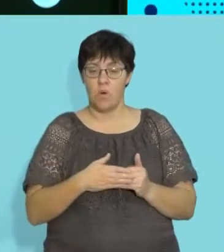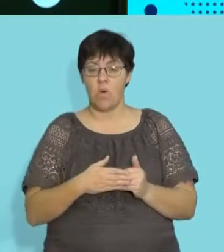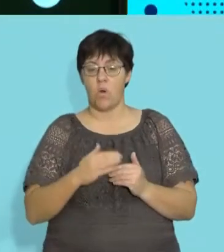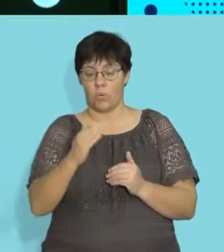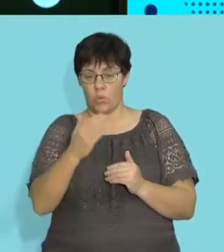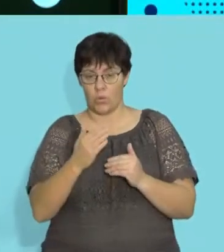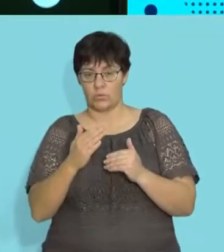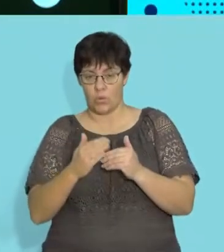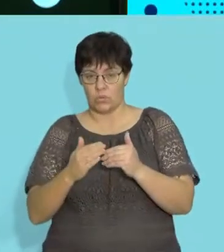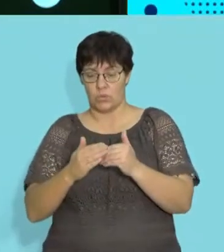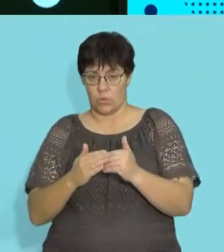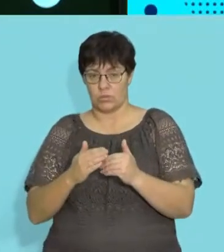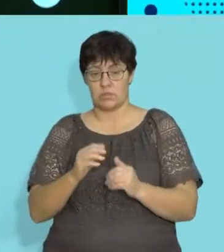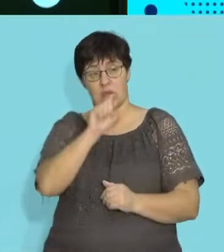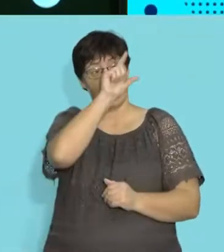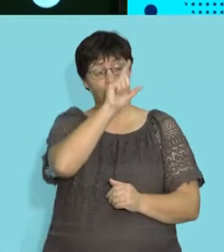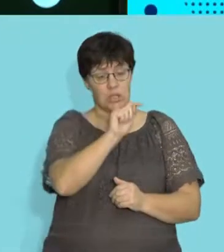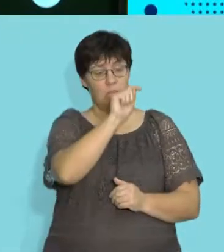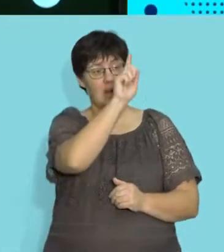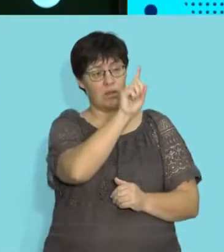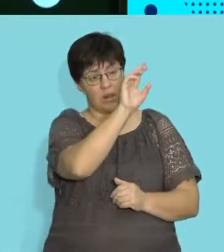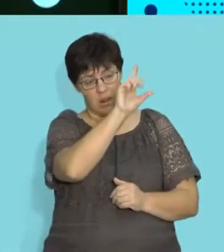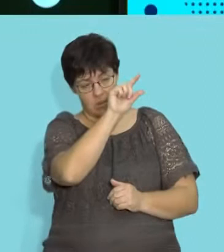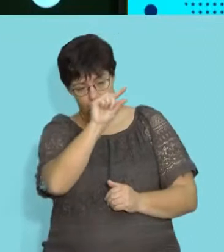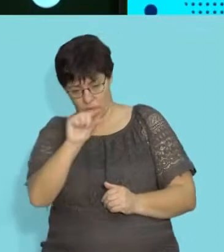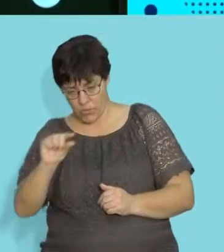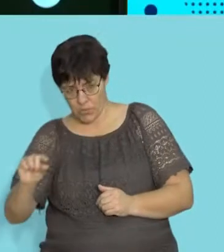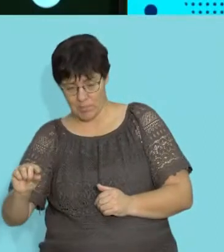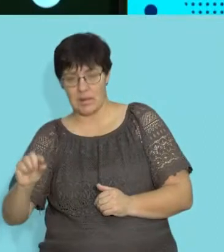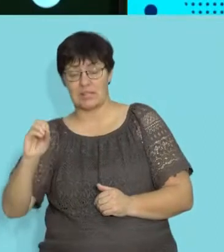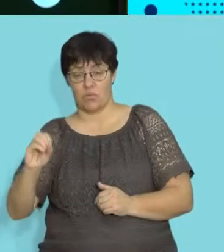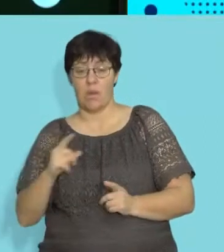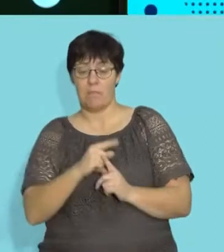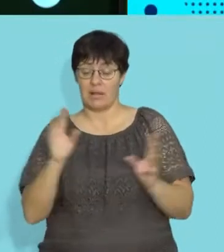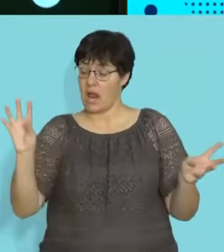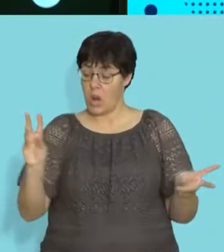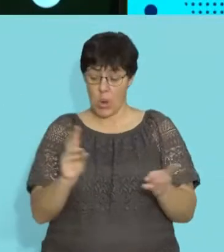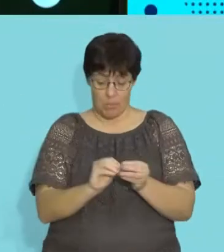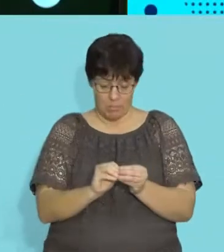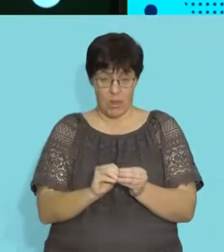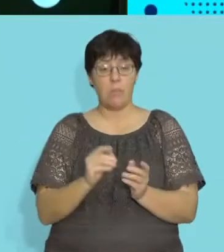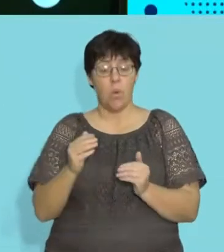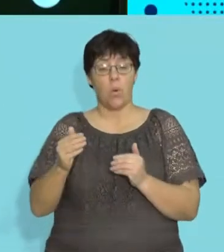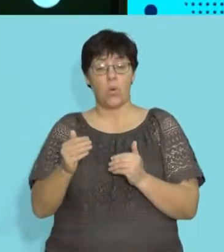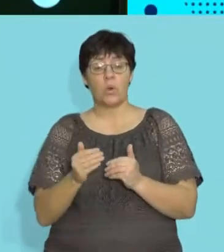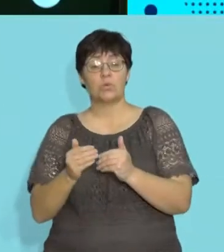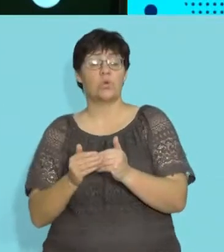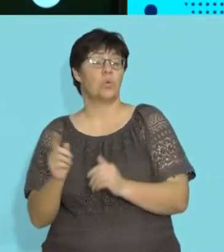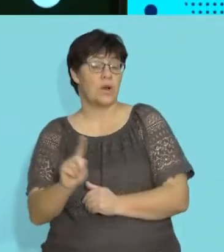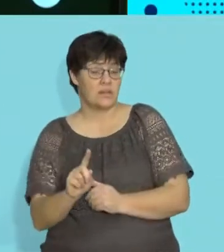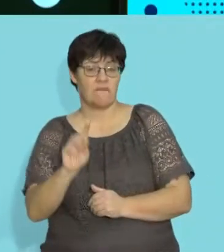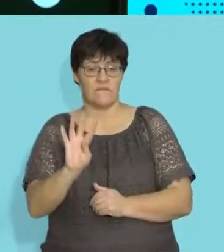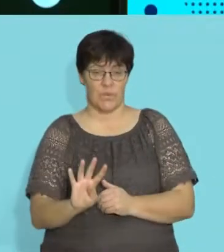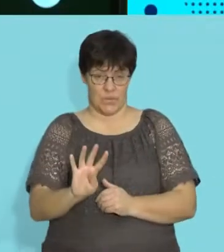became closer and closer to zero. But the sum of these terms continue to become closer